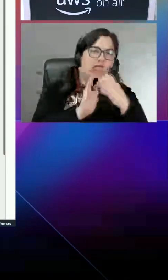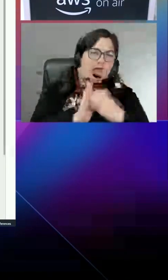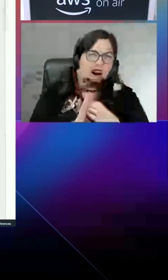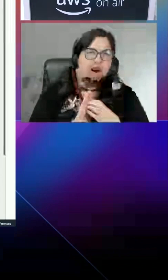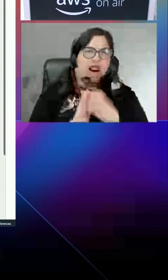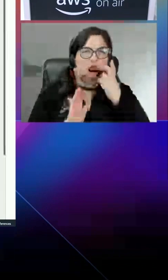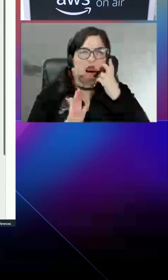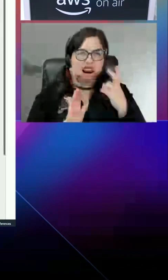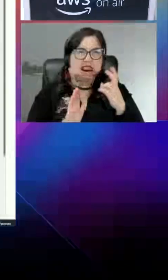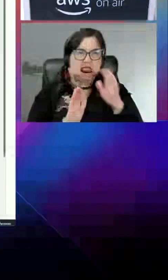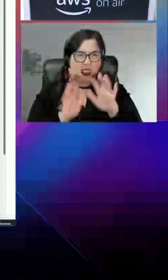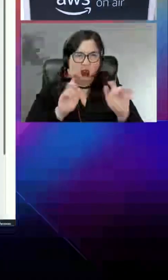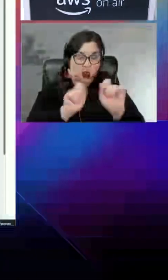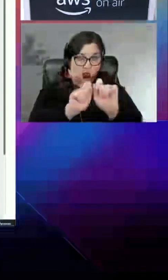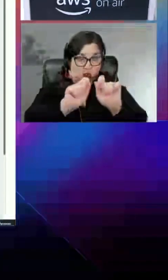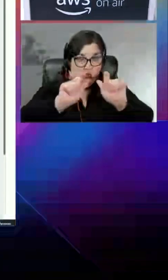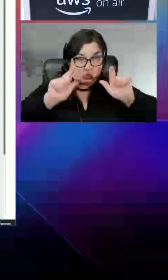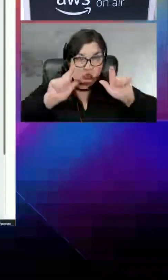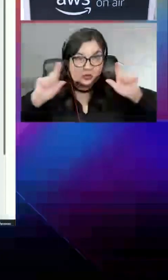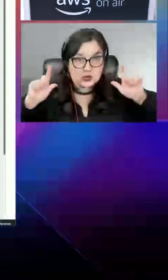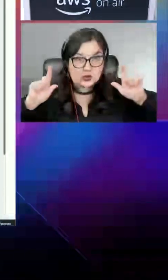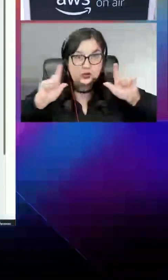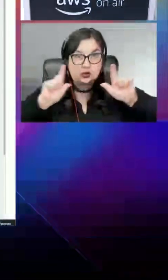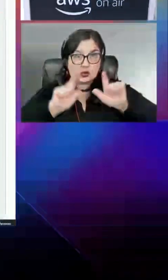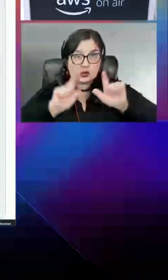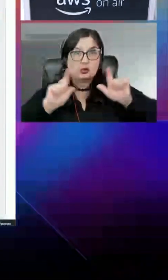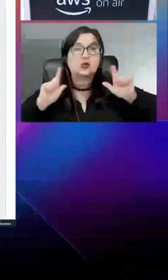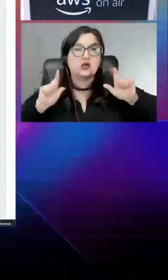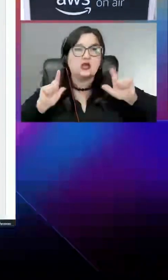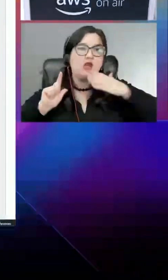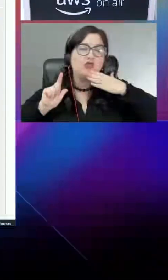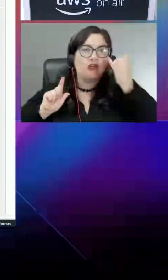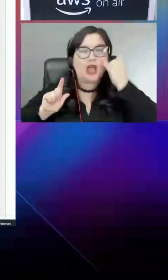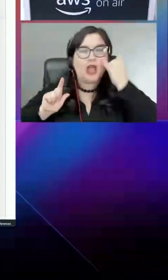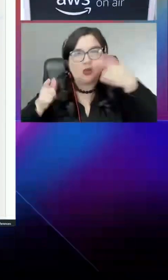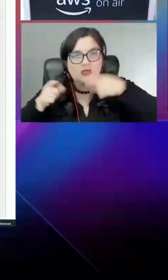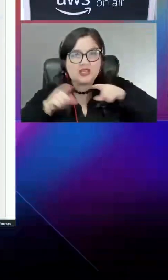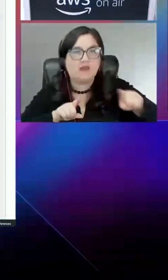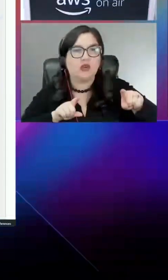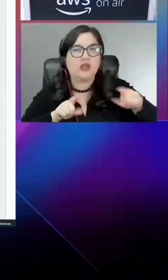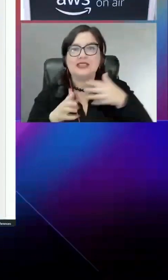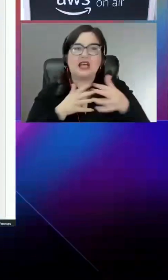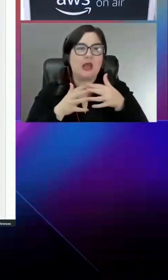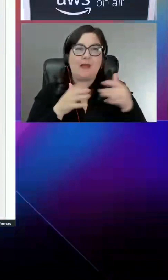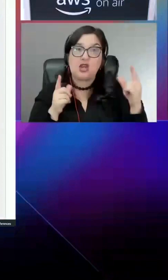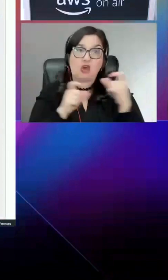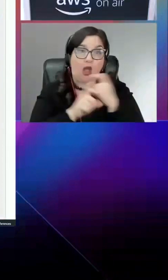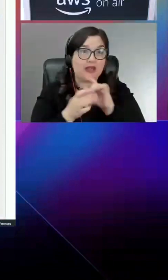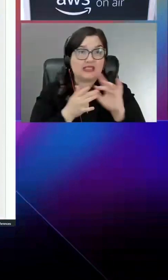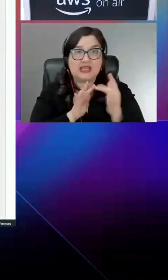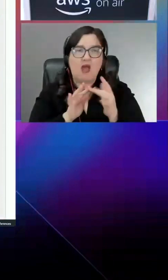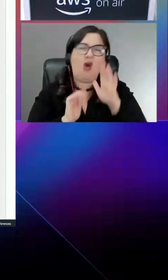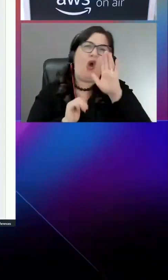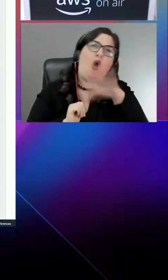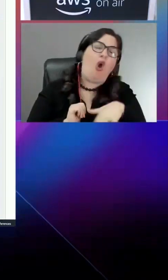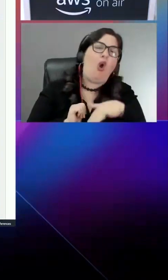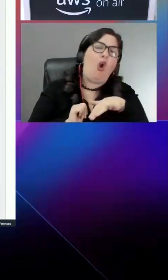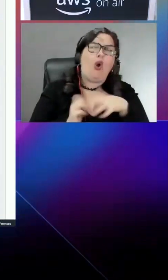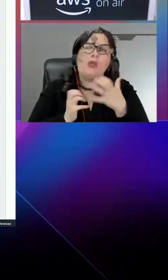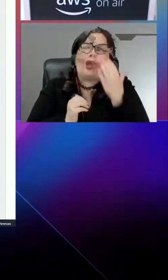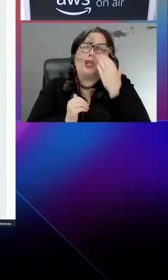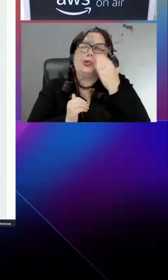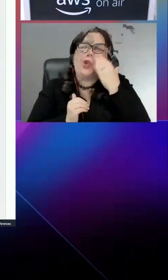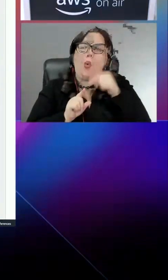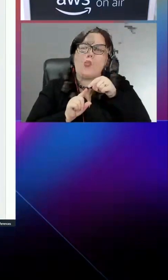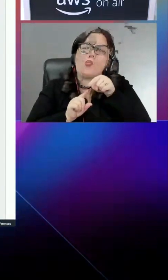really zoom into this thing and get an idea of what's going on, even in a complex network. But if you go, hey, look, actually, I just want to know how the routing's working. Yeah. You